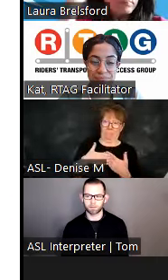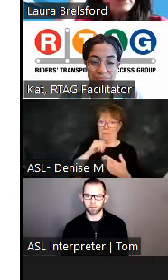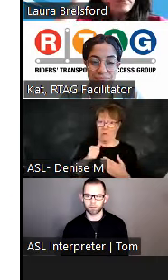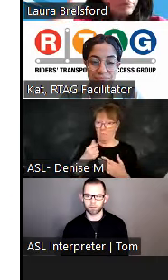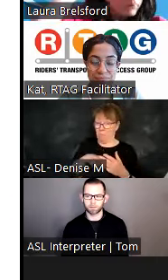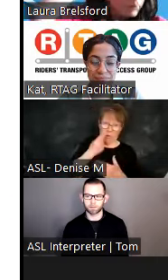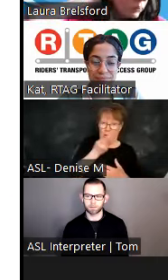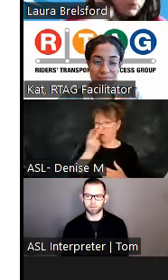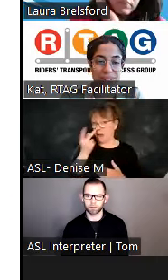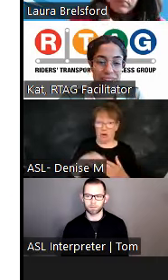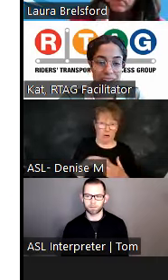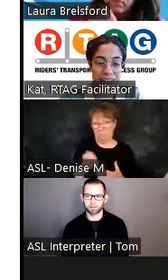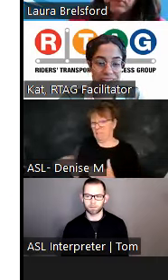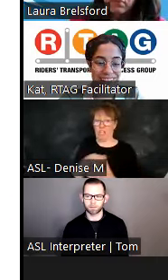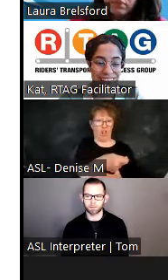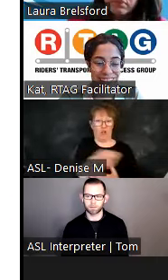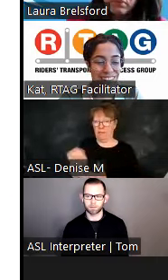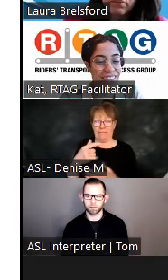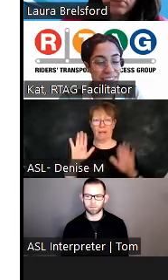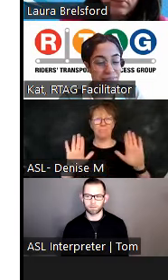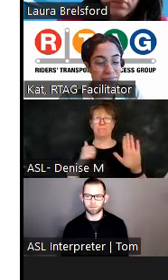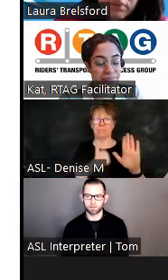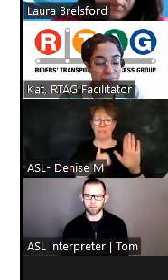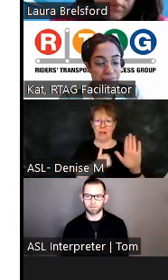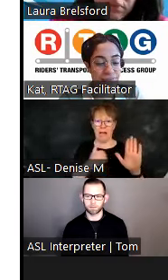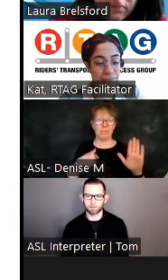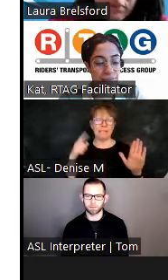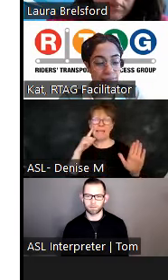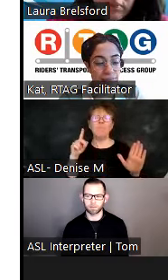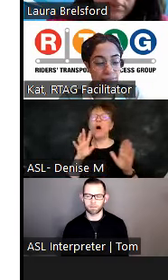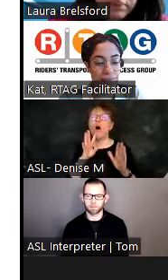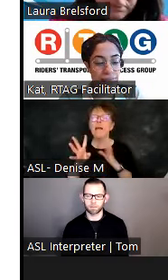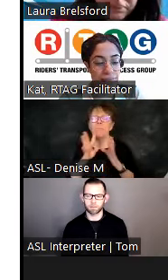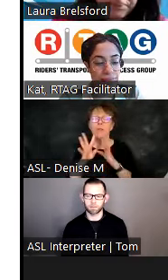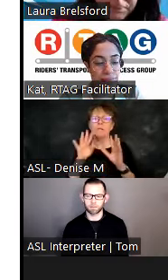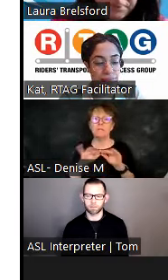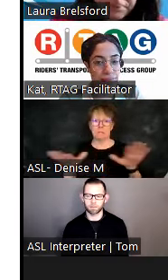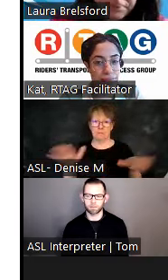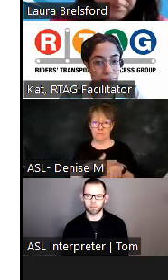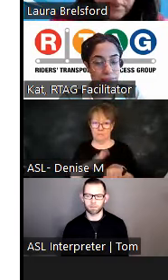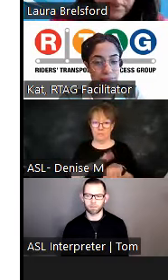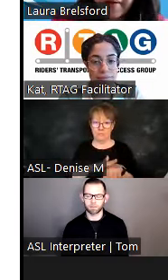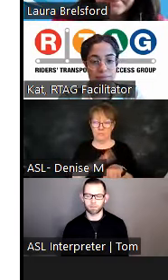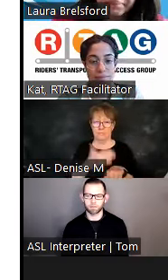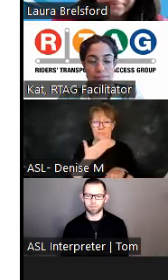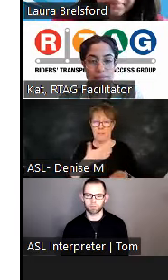sorry. I'm just thinking that audibles would be more sufficient for people